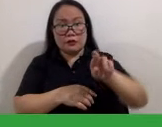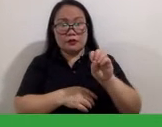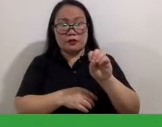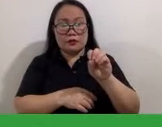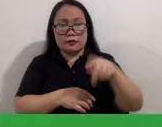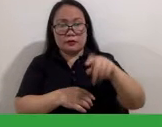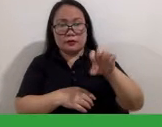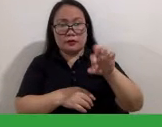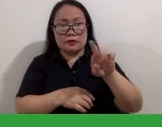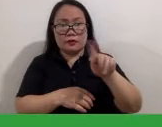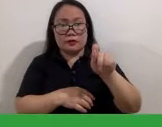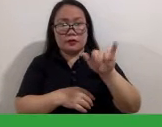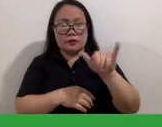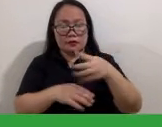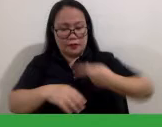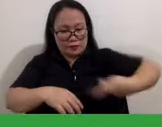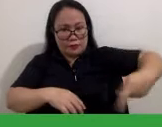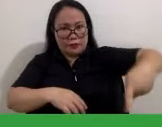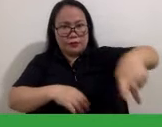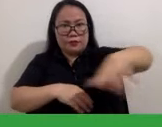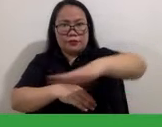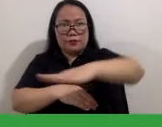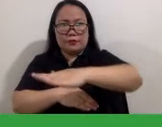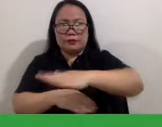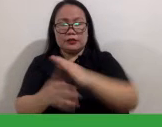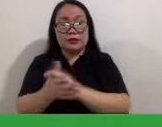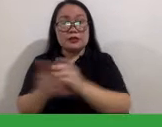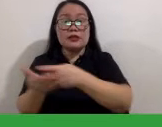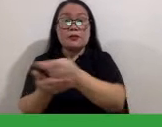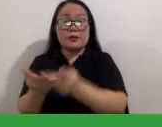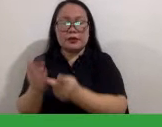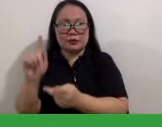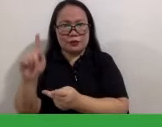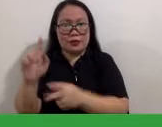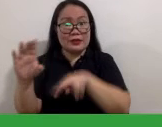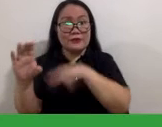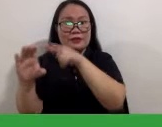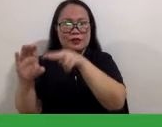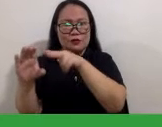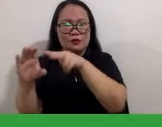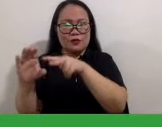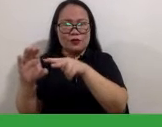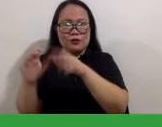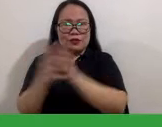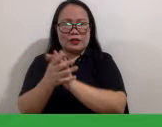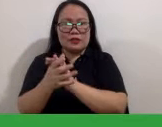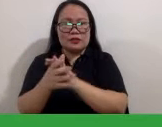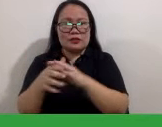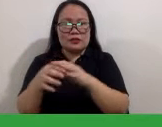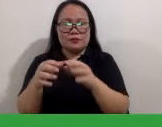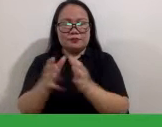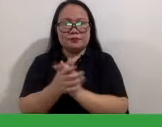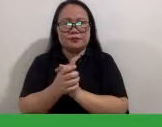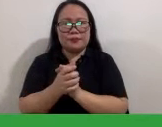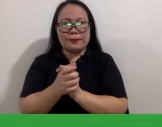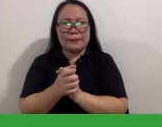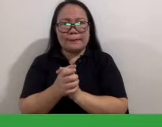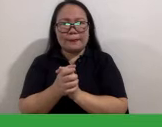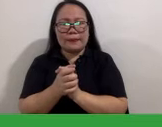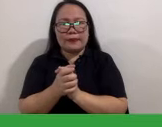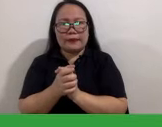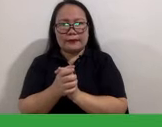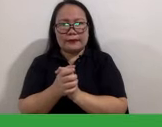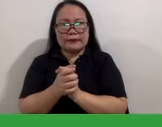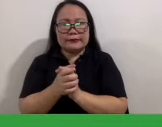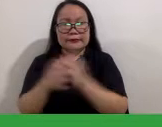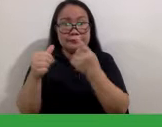part 1 of the properties on integers. Kasi masyado siyang marami, so hahatiin natin siya. Okay, let's have the